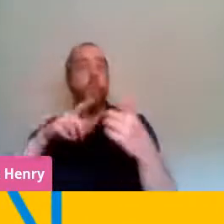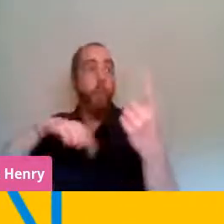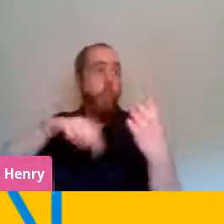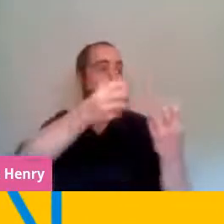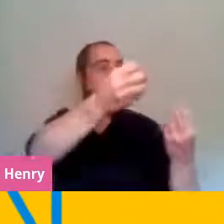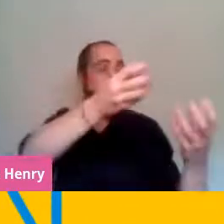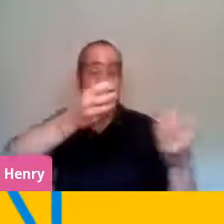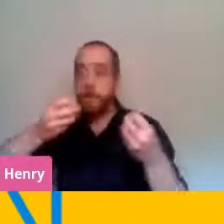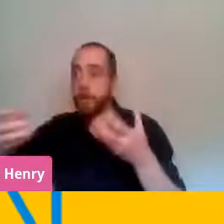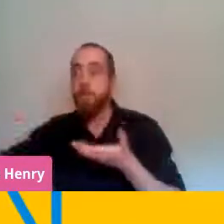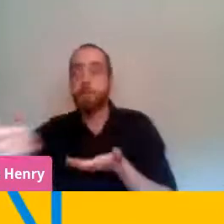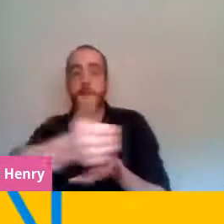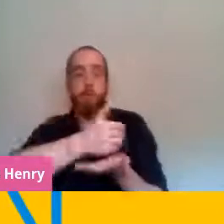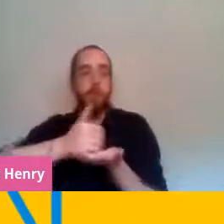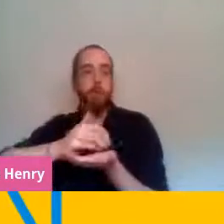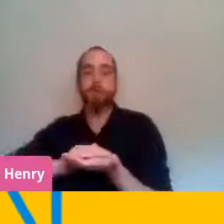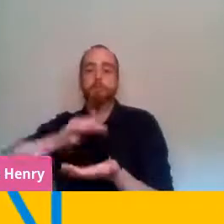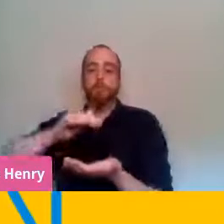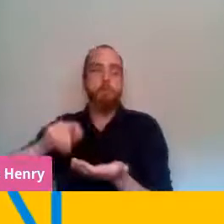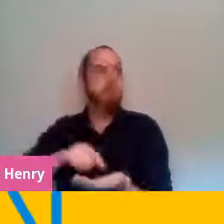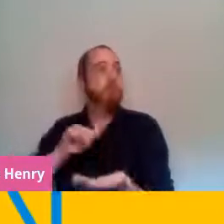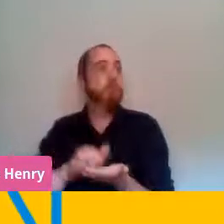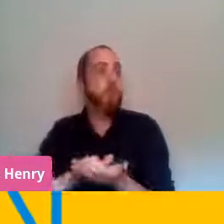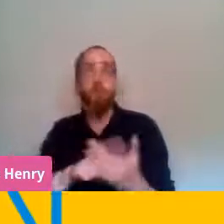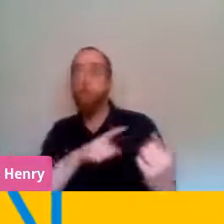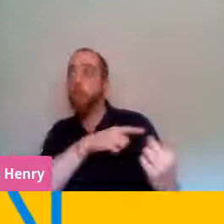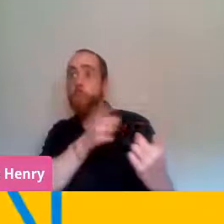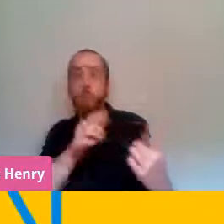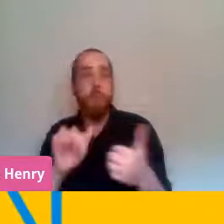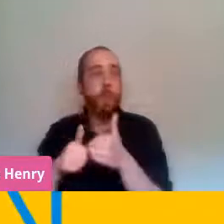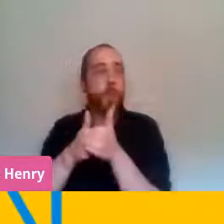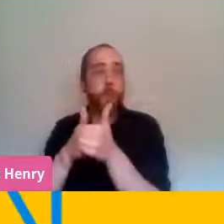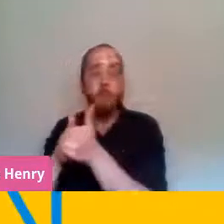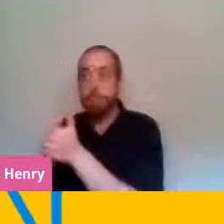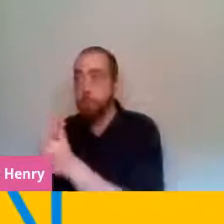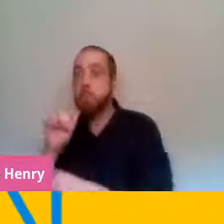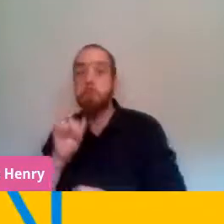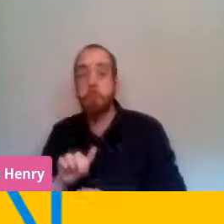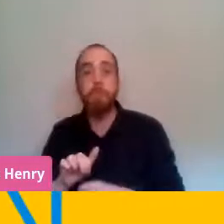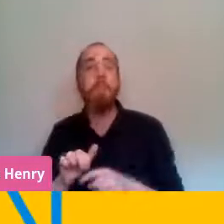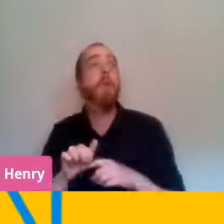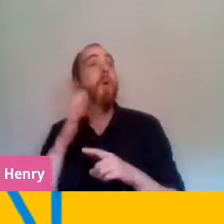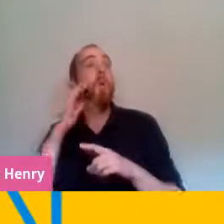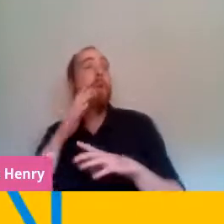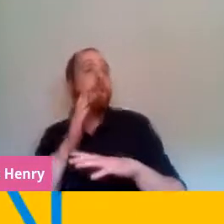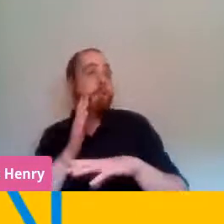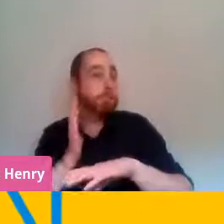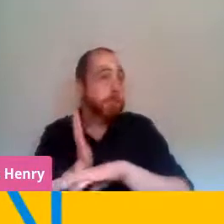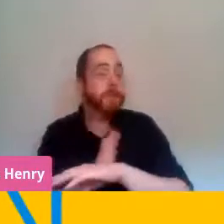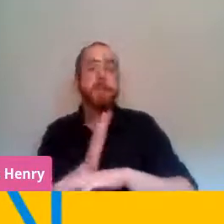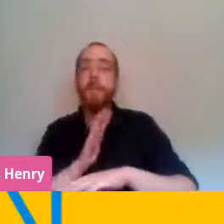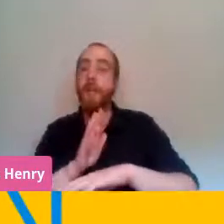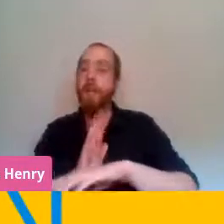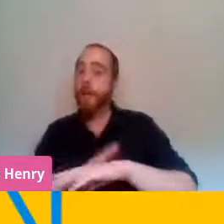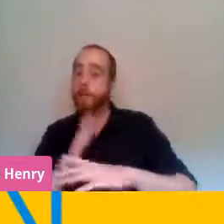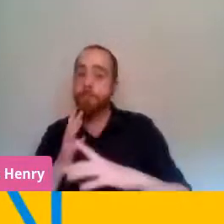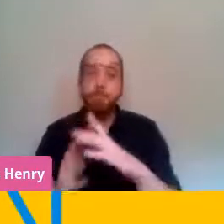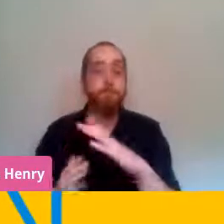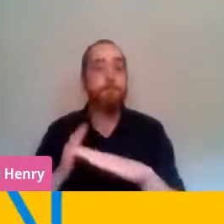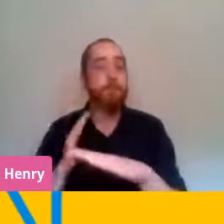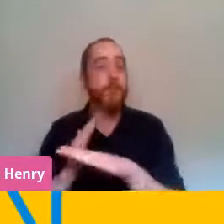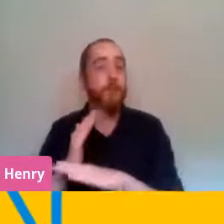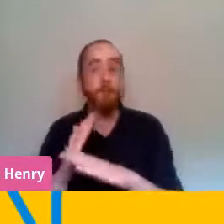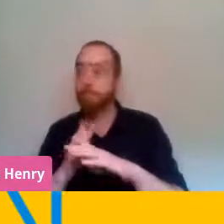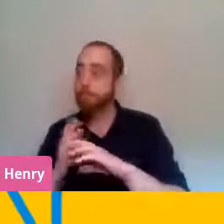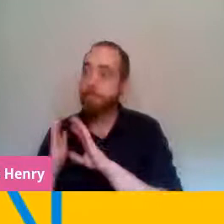time comes to take it, which again is already on the table for many institutions holding votes of no confidence and potentially heading into local disputes right